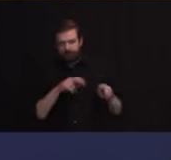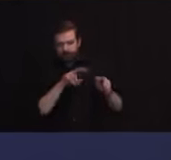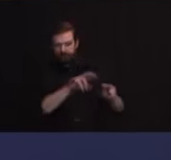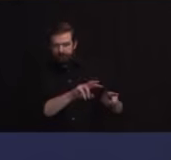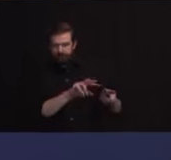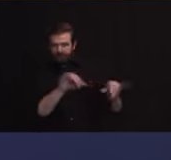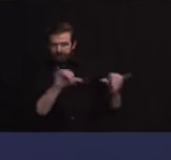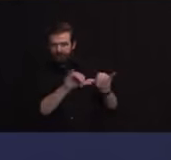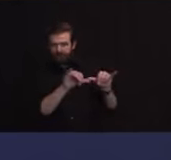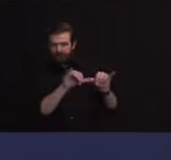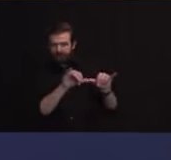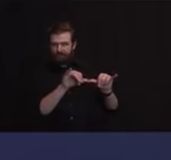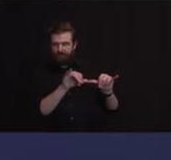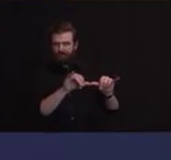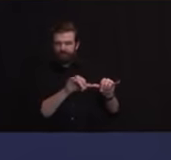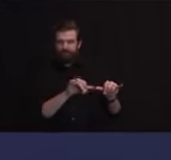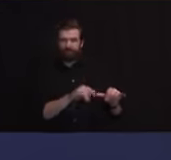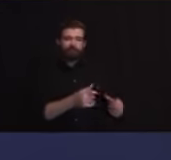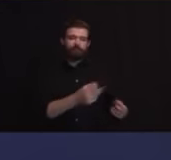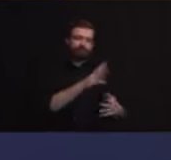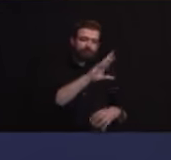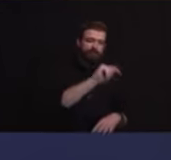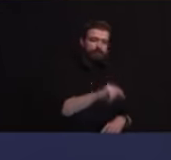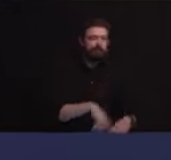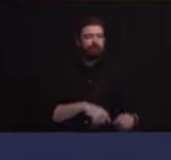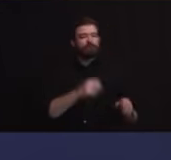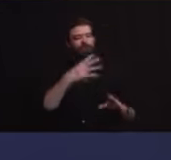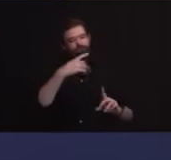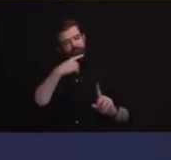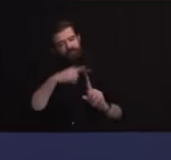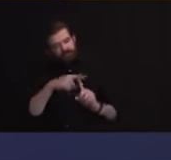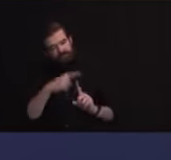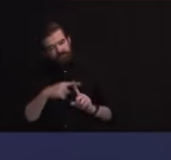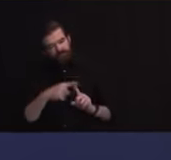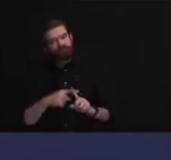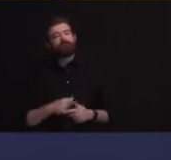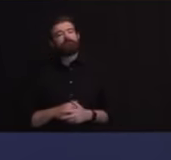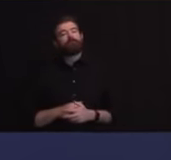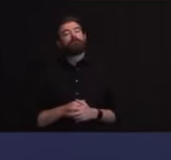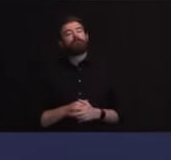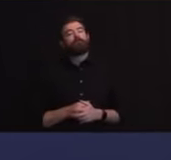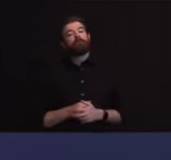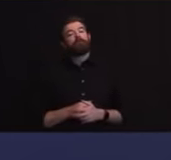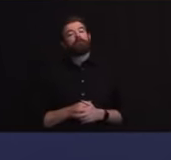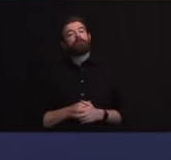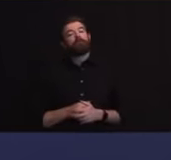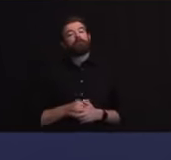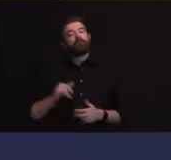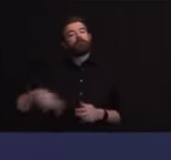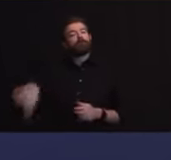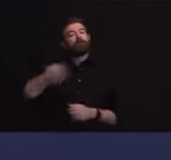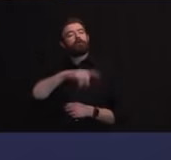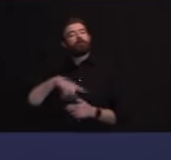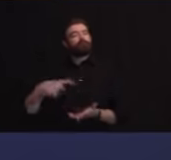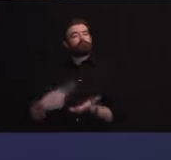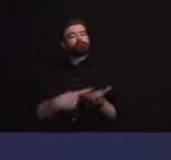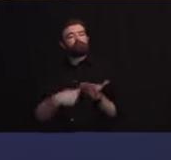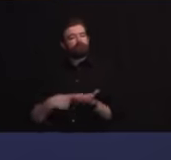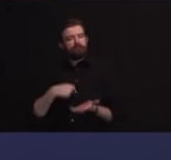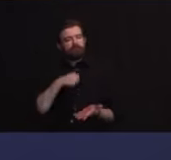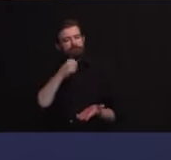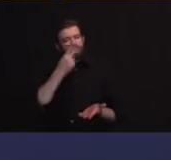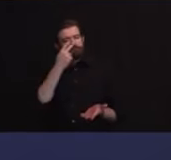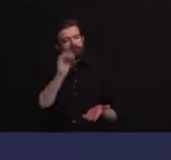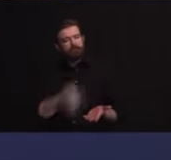I did not see the debate. I've never been asked the question. It's a little bit like Fred asking me his question. I've not been asked the question about senatorial courtesy.